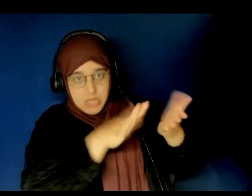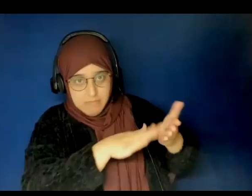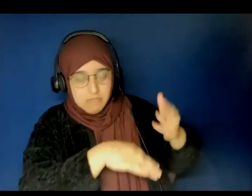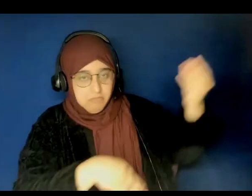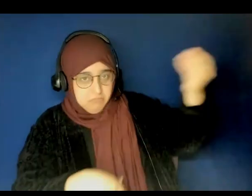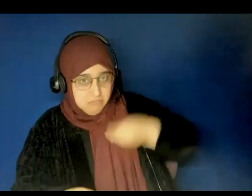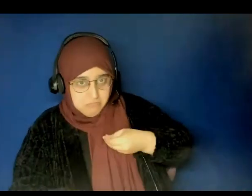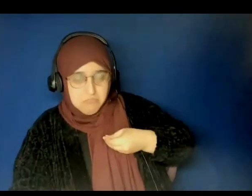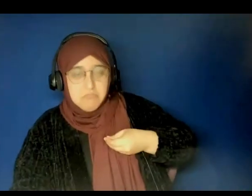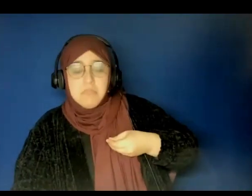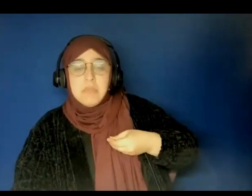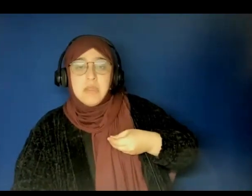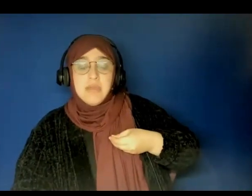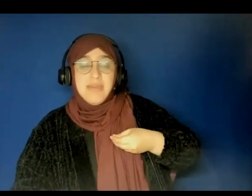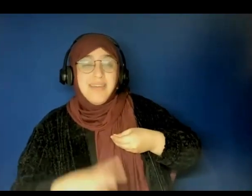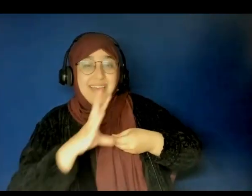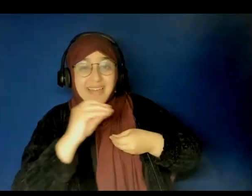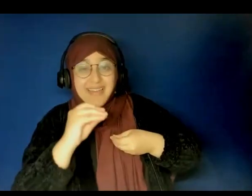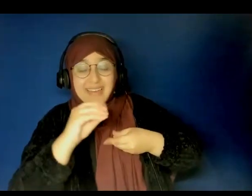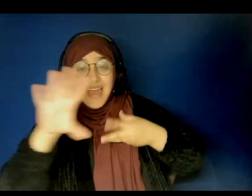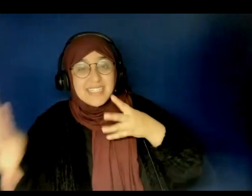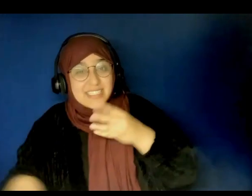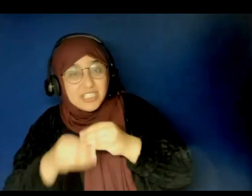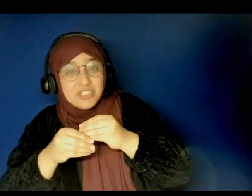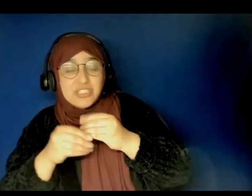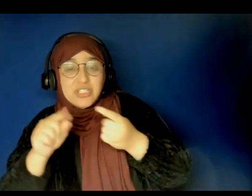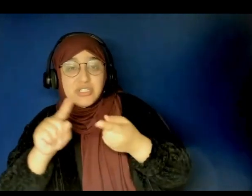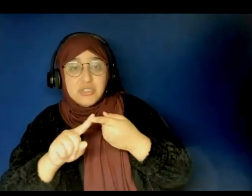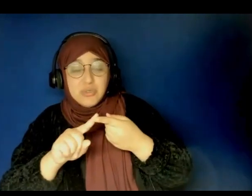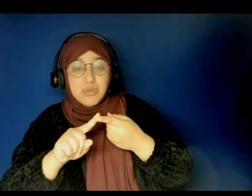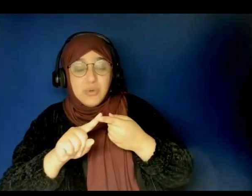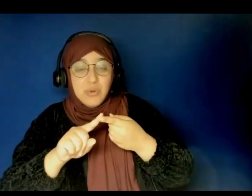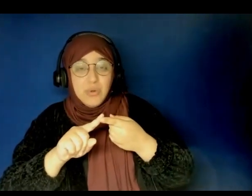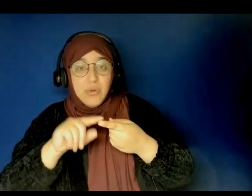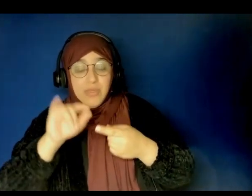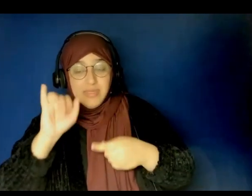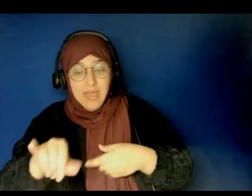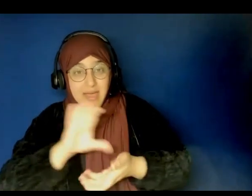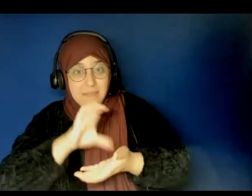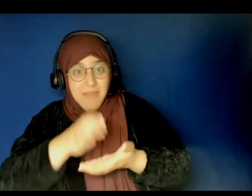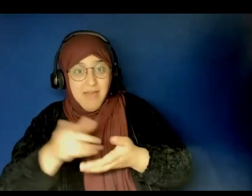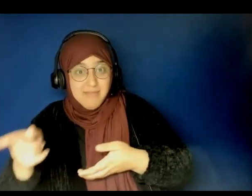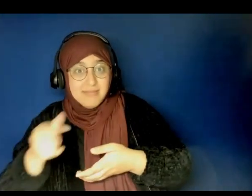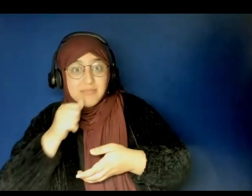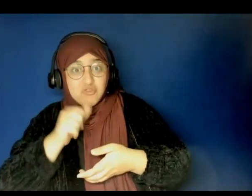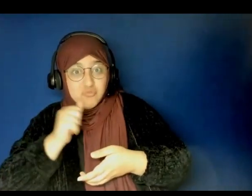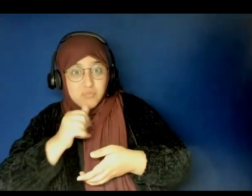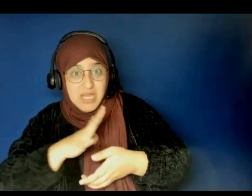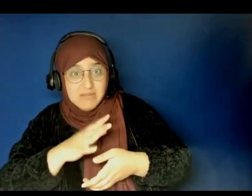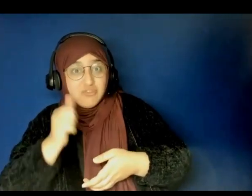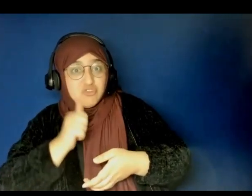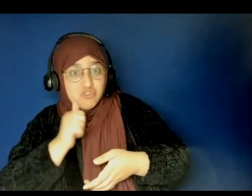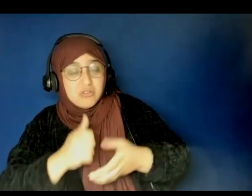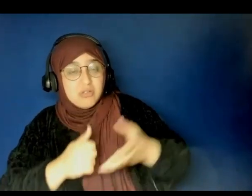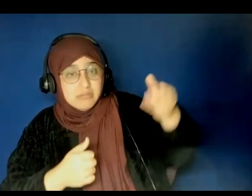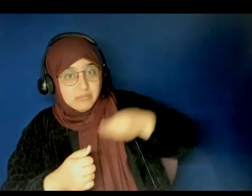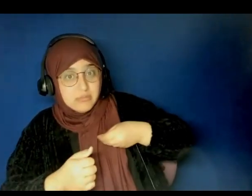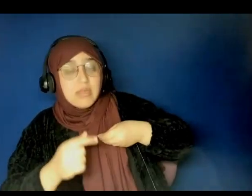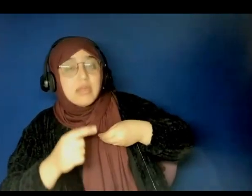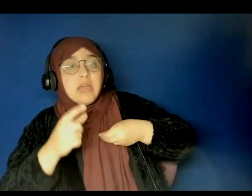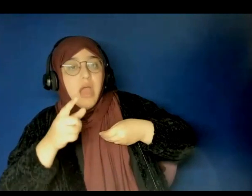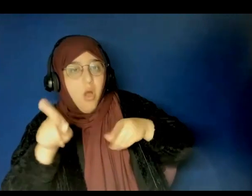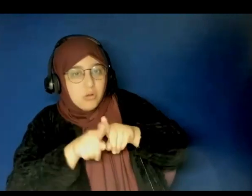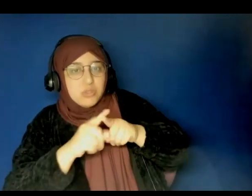the set amount that she inherits, she has a preemptive right for support from that son.